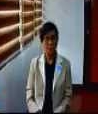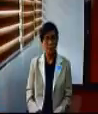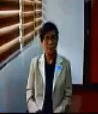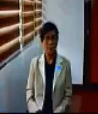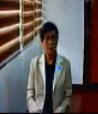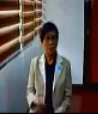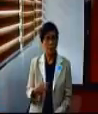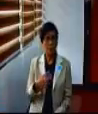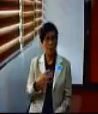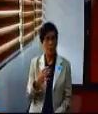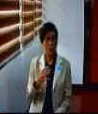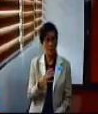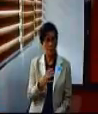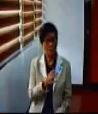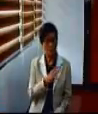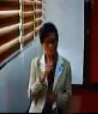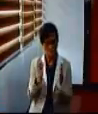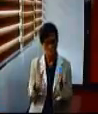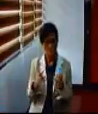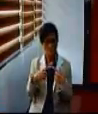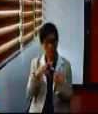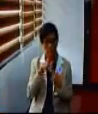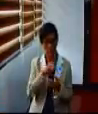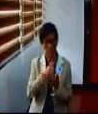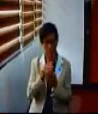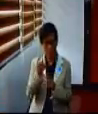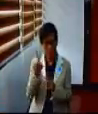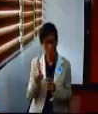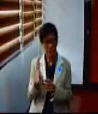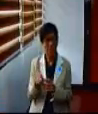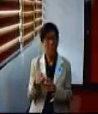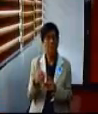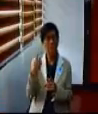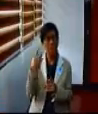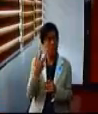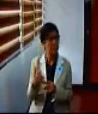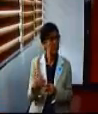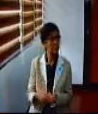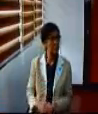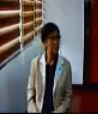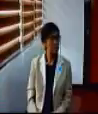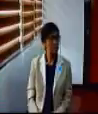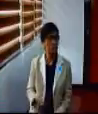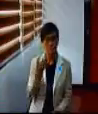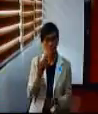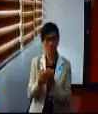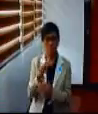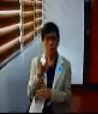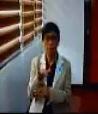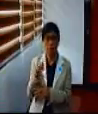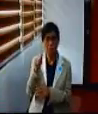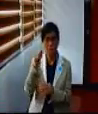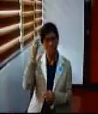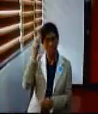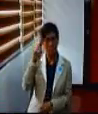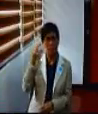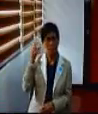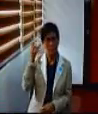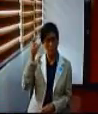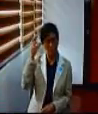Commissioner Karen Dupit will have some questions for you, Mr. Ado. Good afternoon, Mr. Ado. I just wanted to